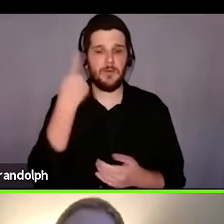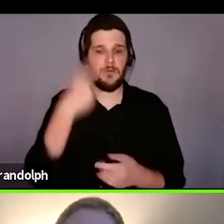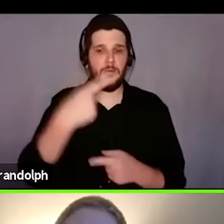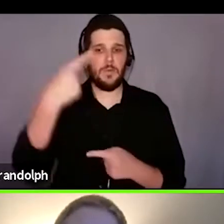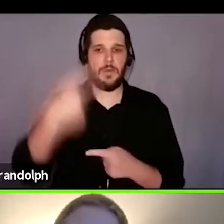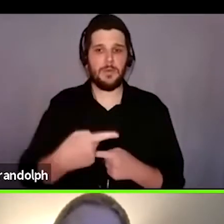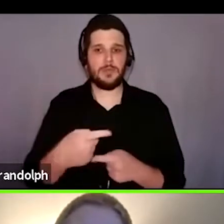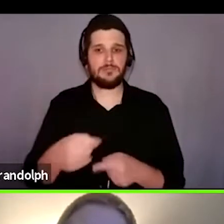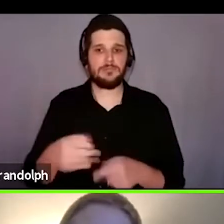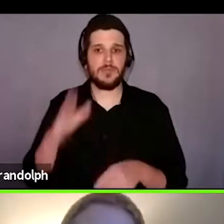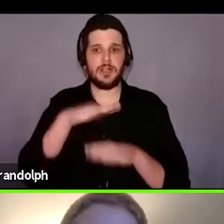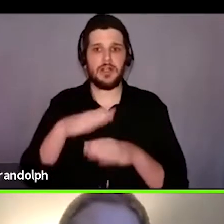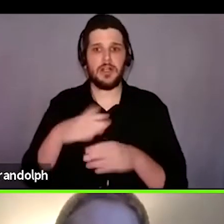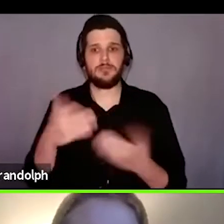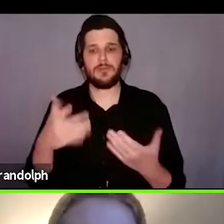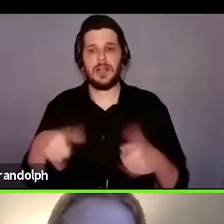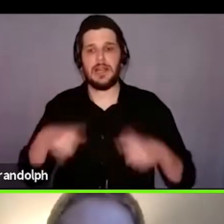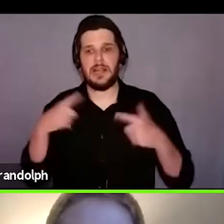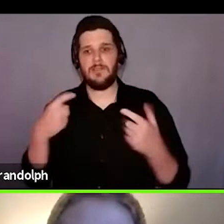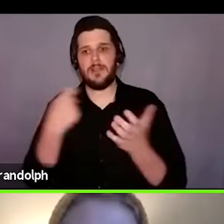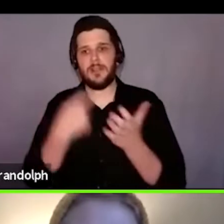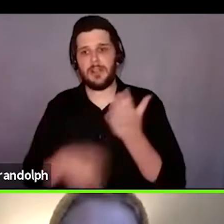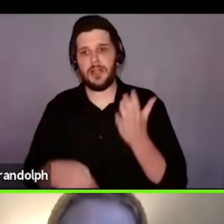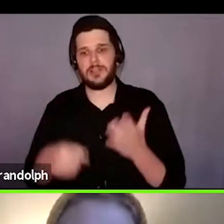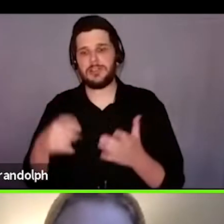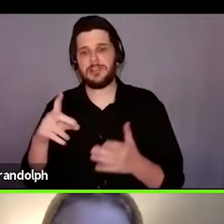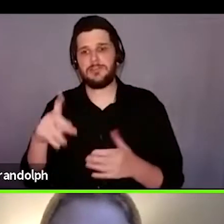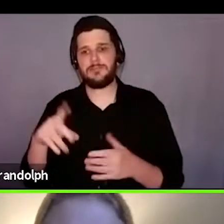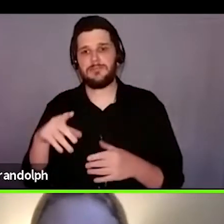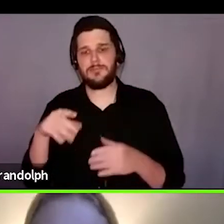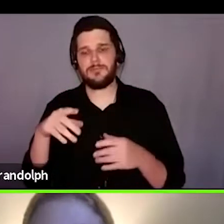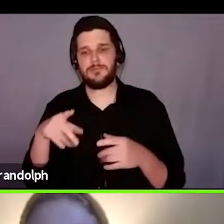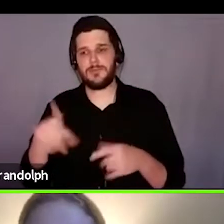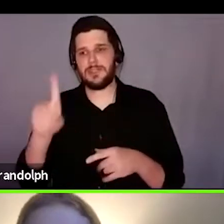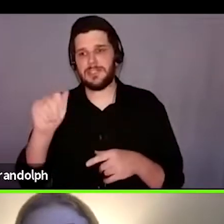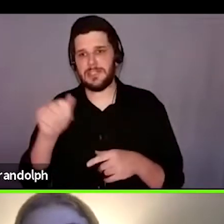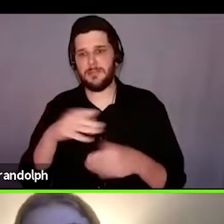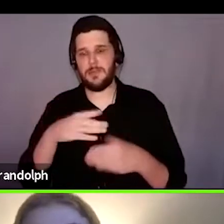of all of the rest of the living expenses of being disabled and just a human being.